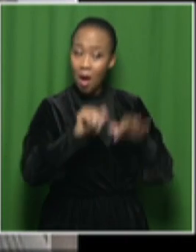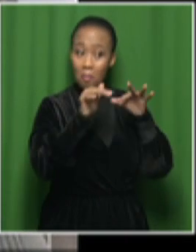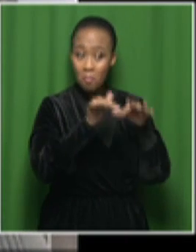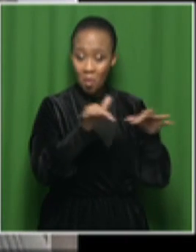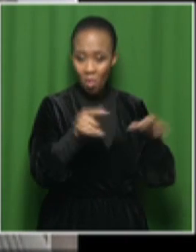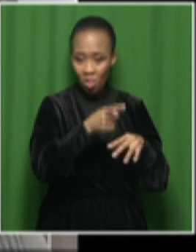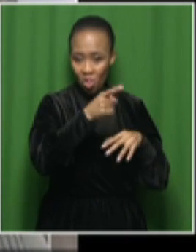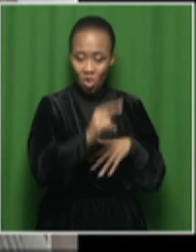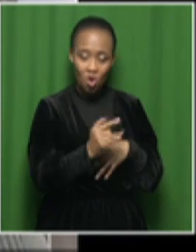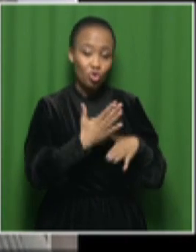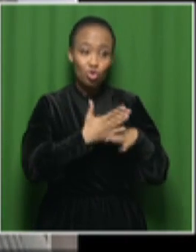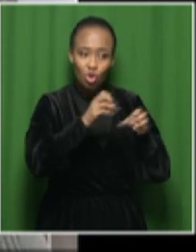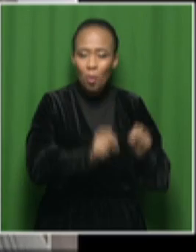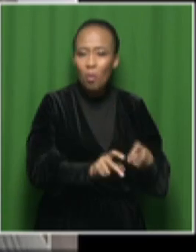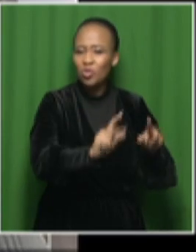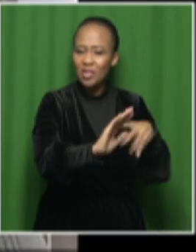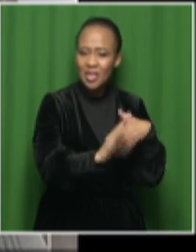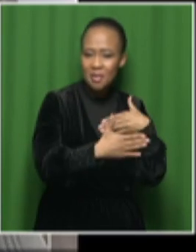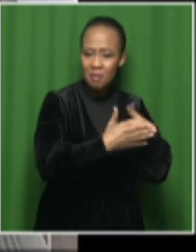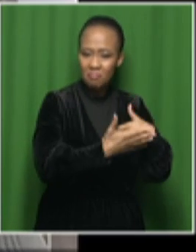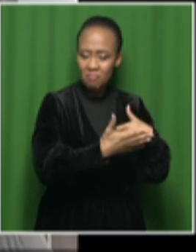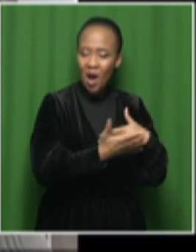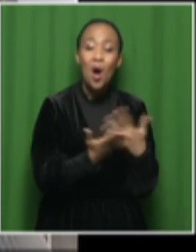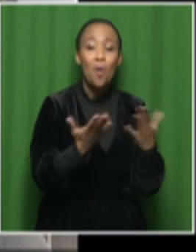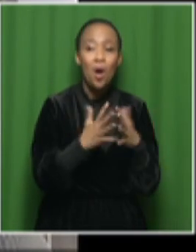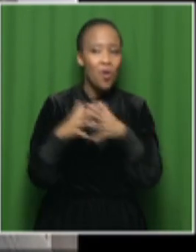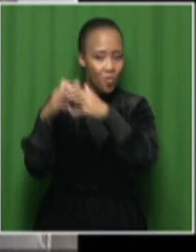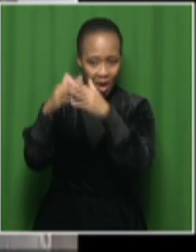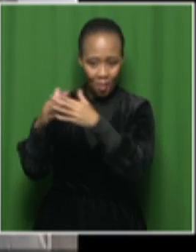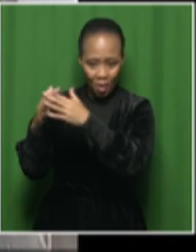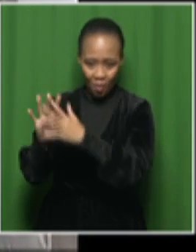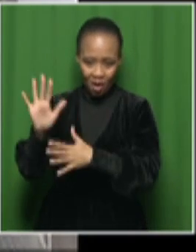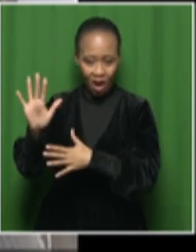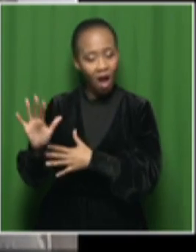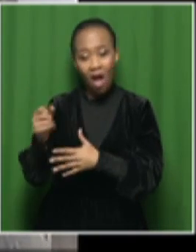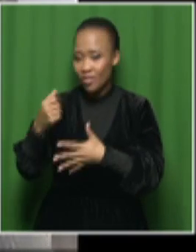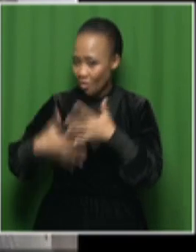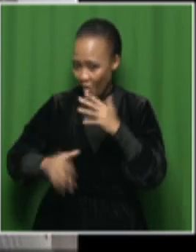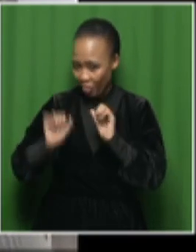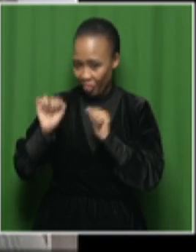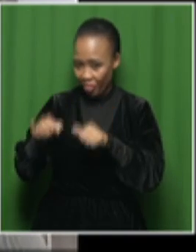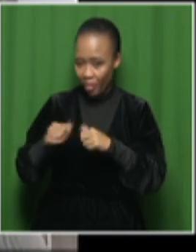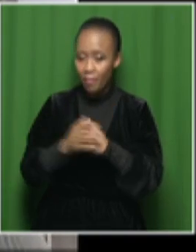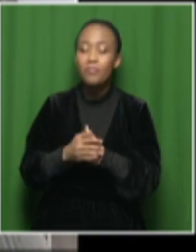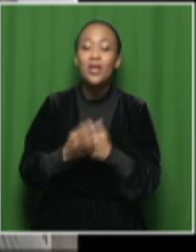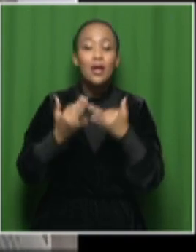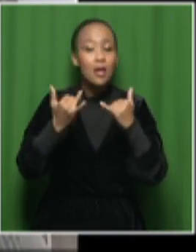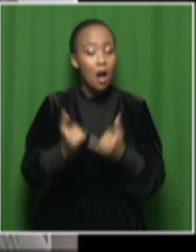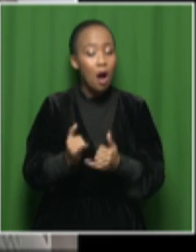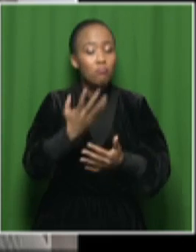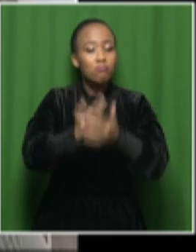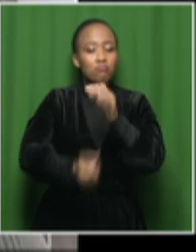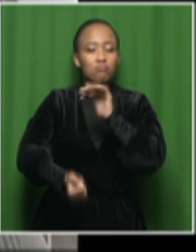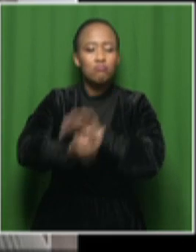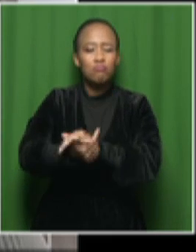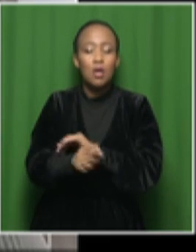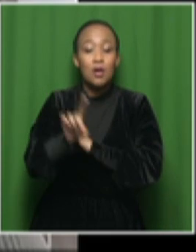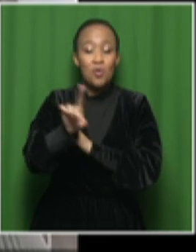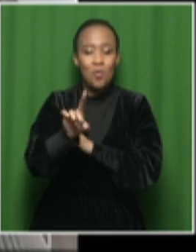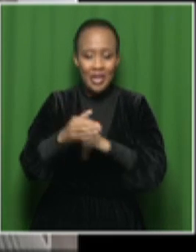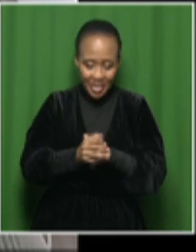nation in America and so on and so forth. So sometimes it takes that form. Now, what has also happened is that you